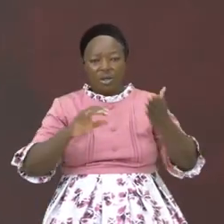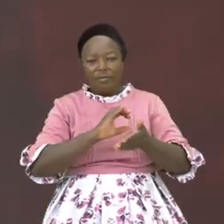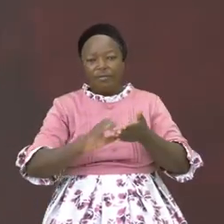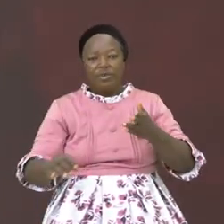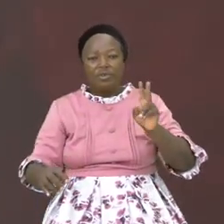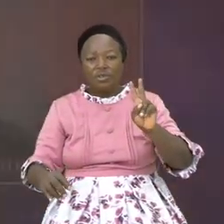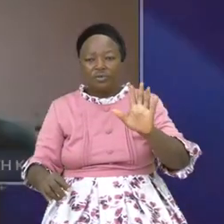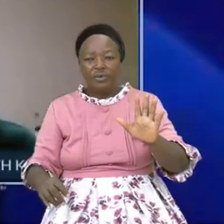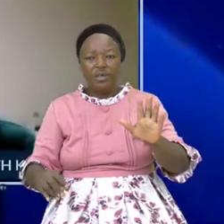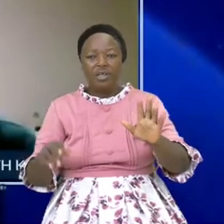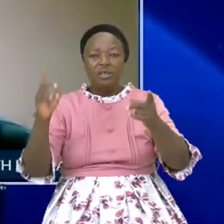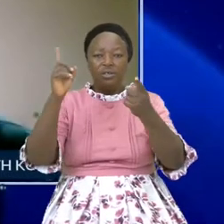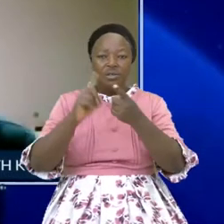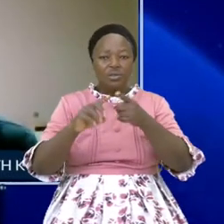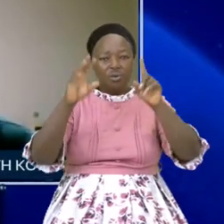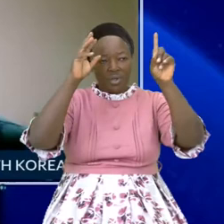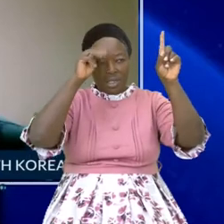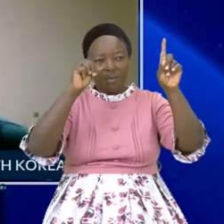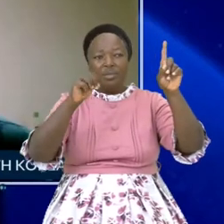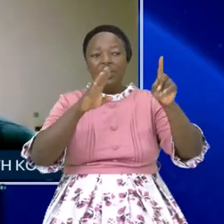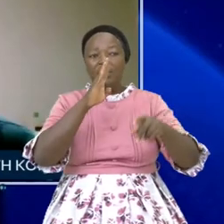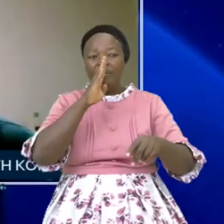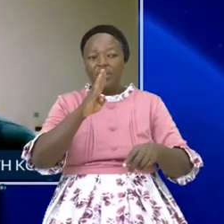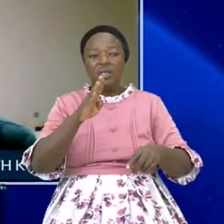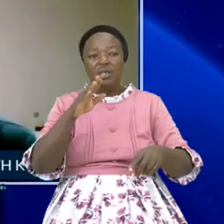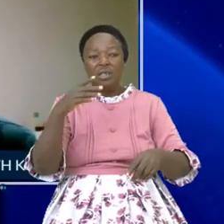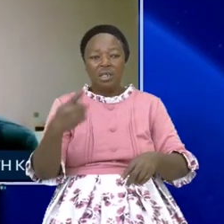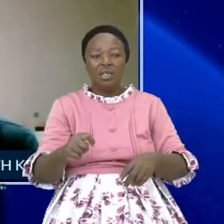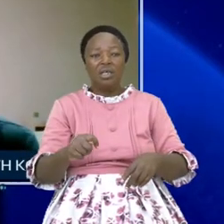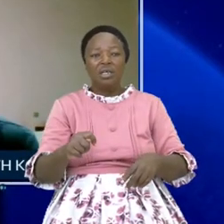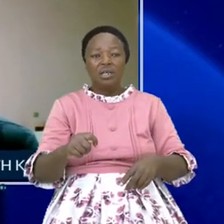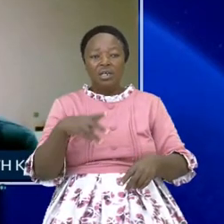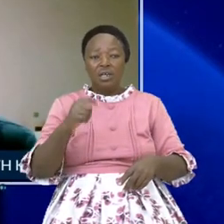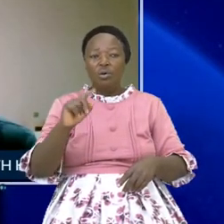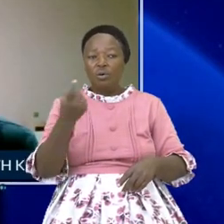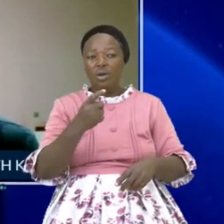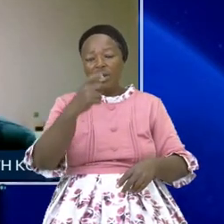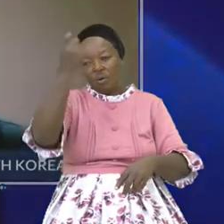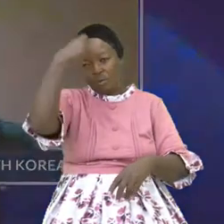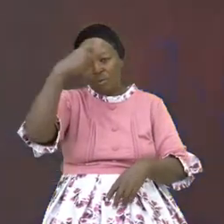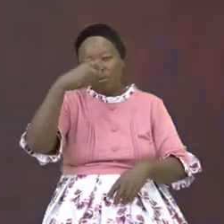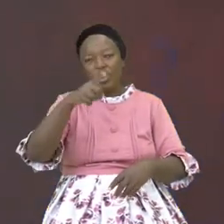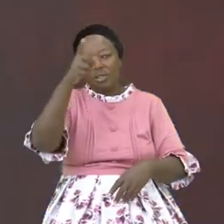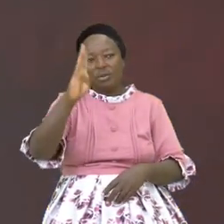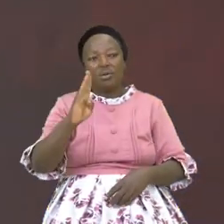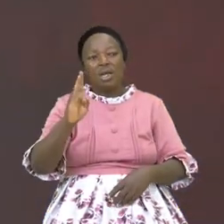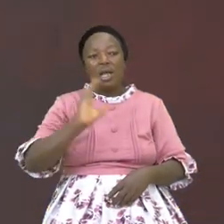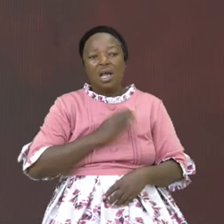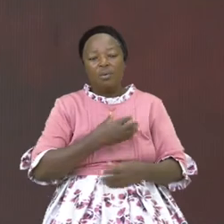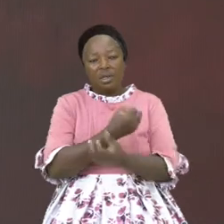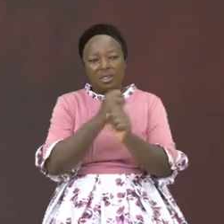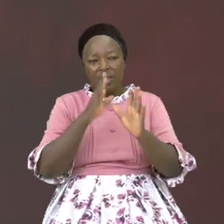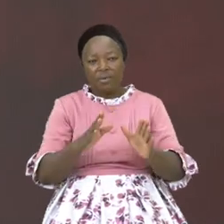25. Unto him, the only wise God, our Savior, be glory and